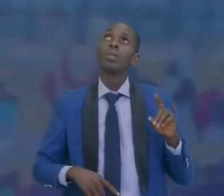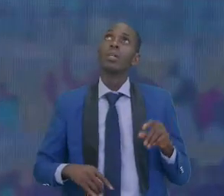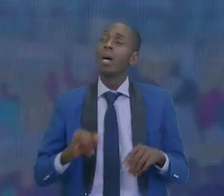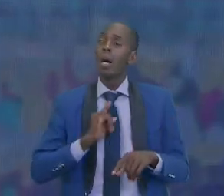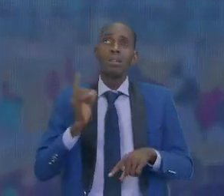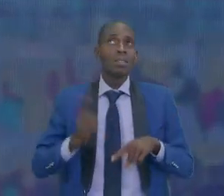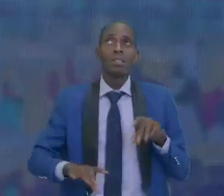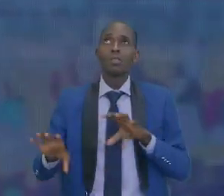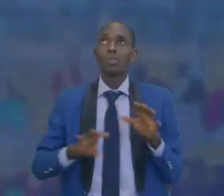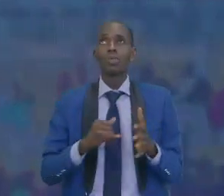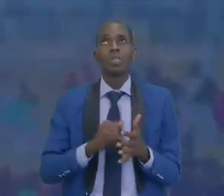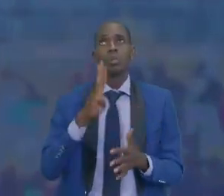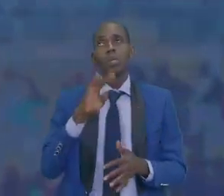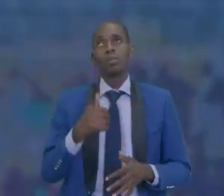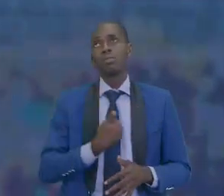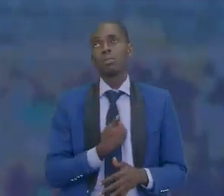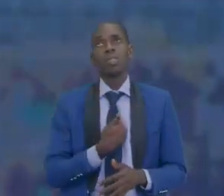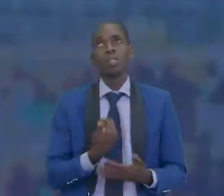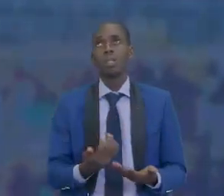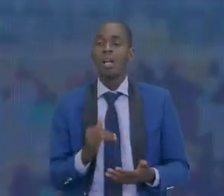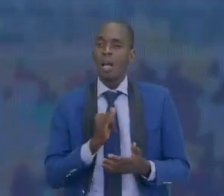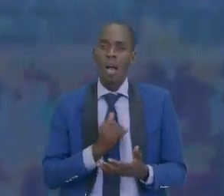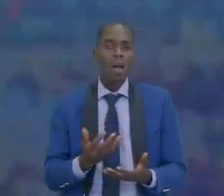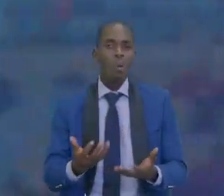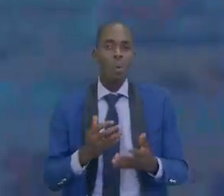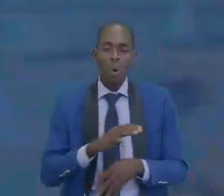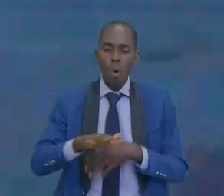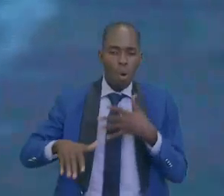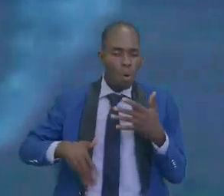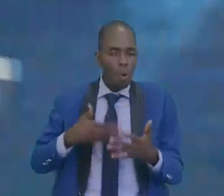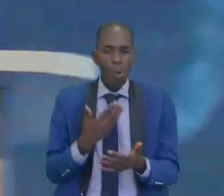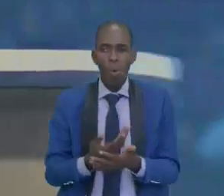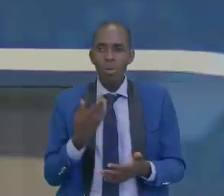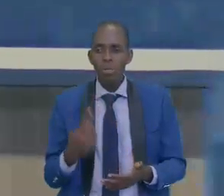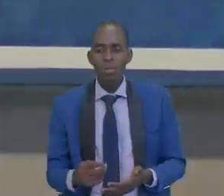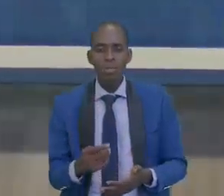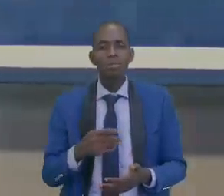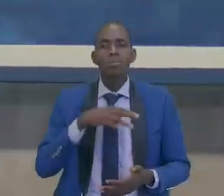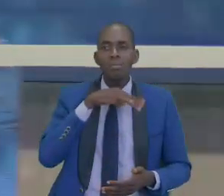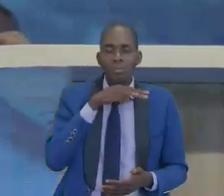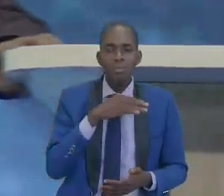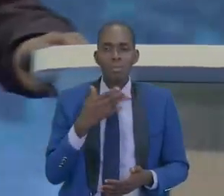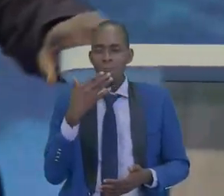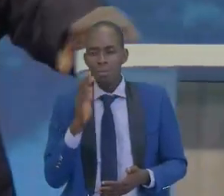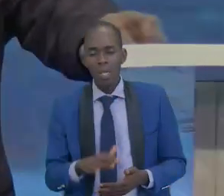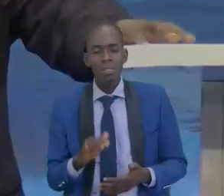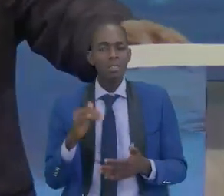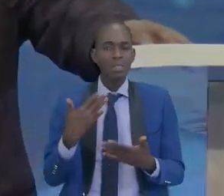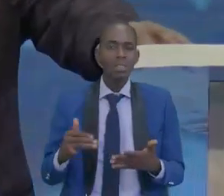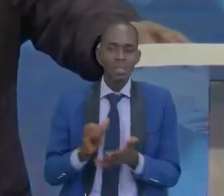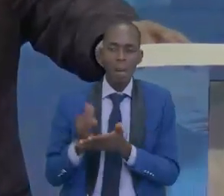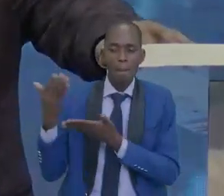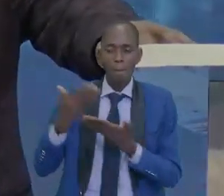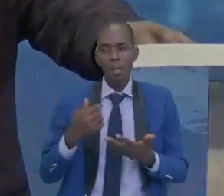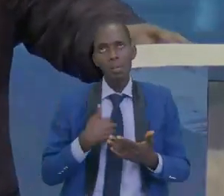myself. I want all those things in my life that has brought the sadness and the sorrow, and that will